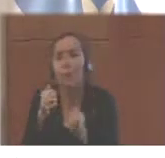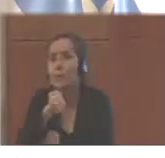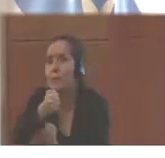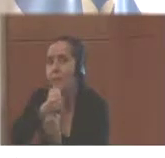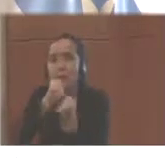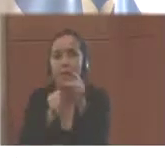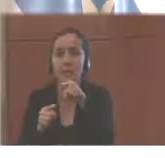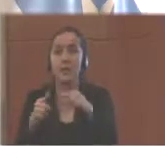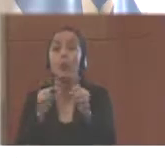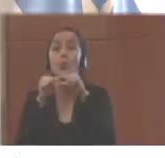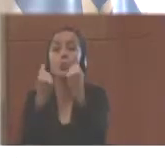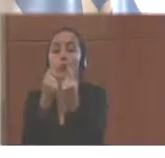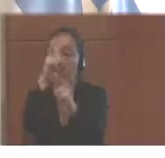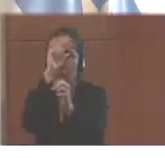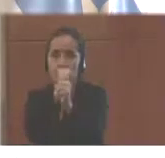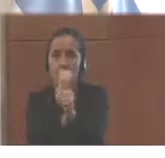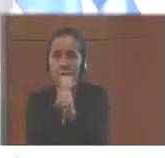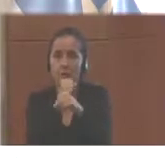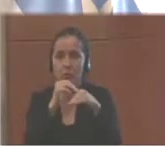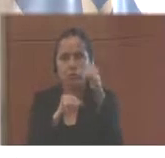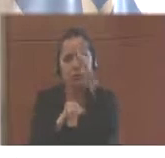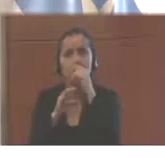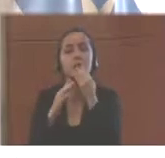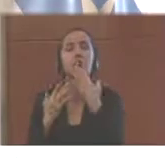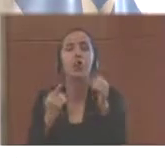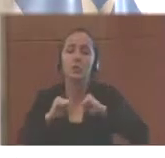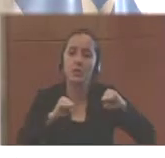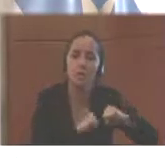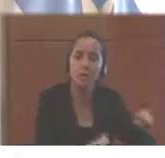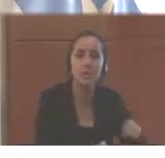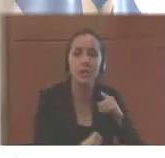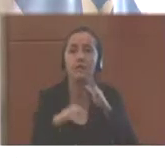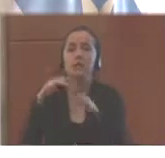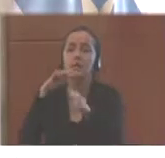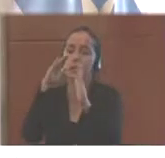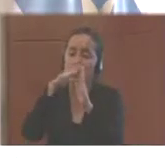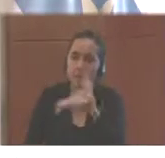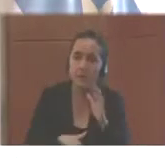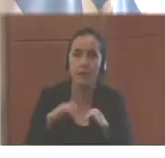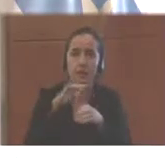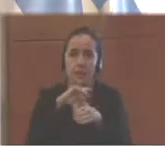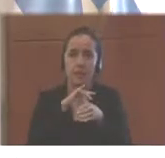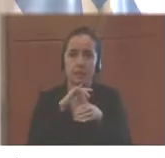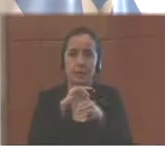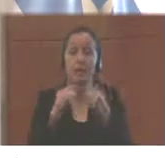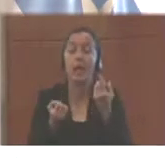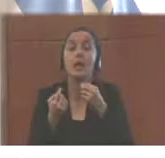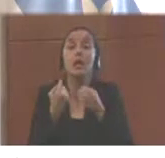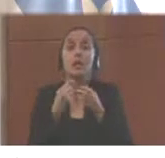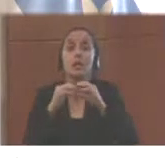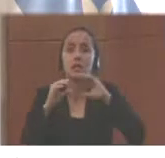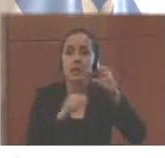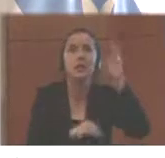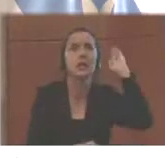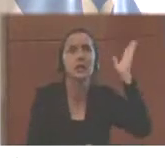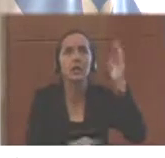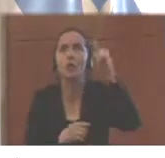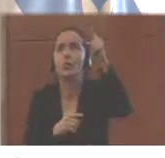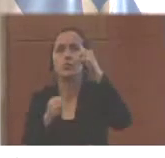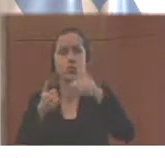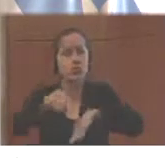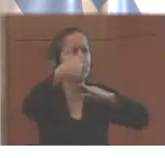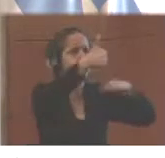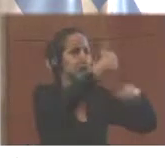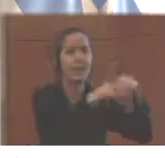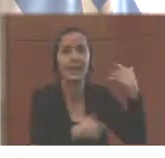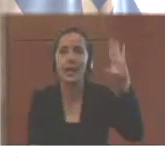proposed as the basis for a task force to manage risk and disasters, and to put